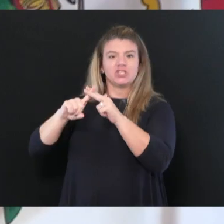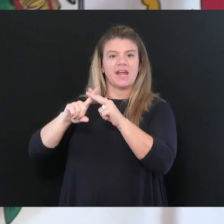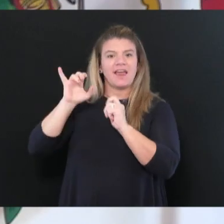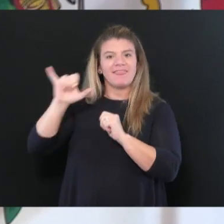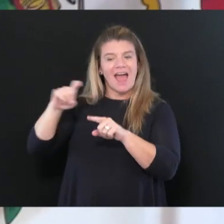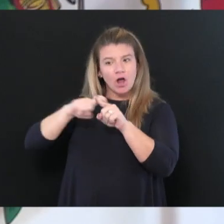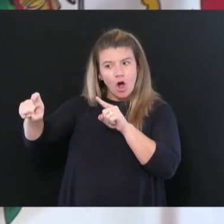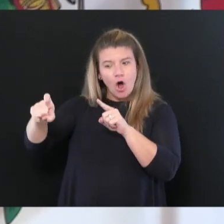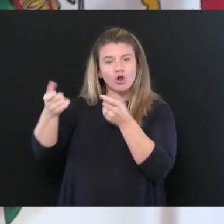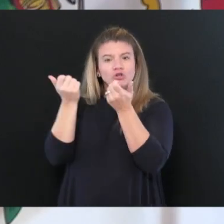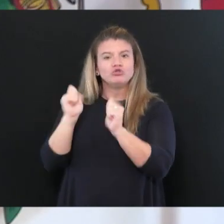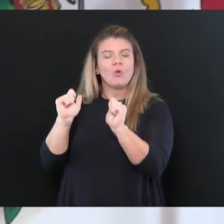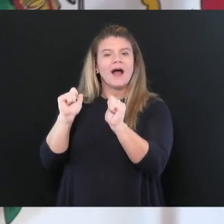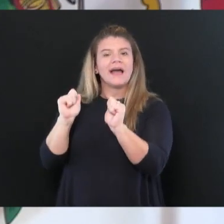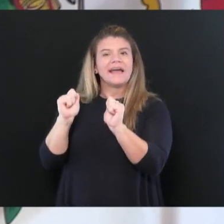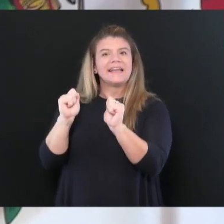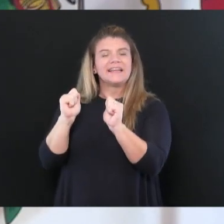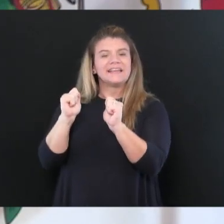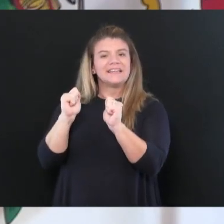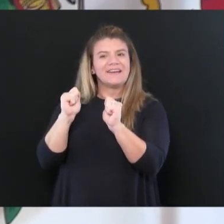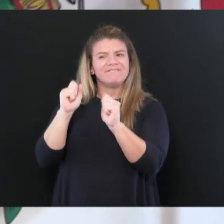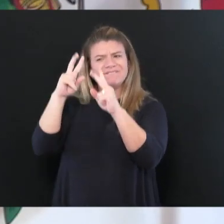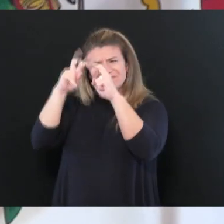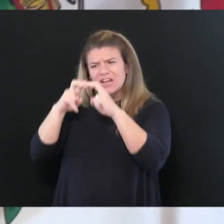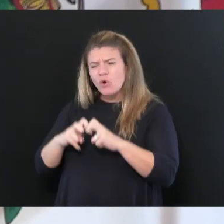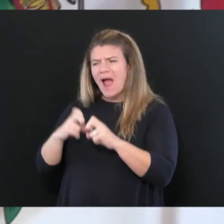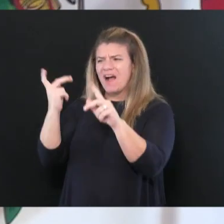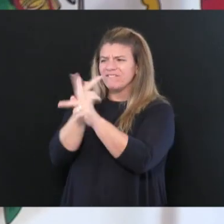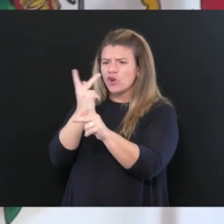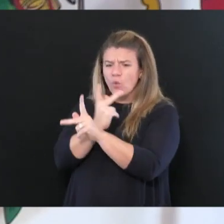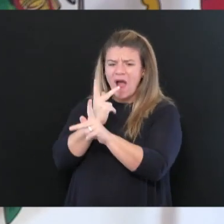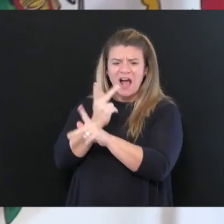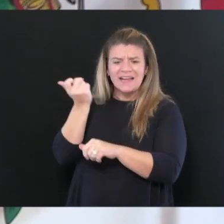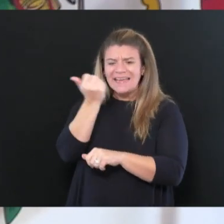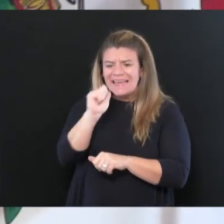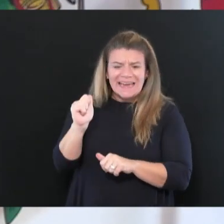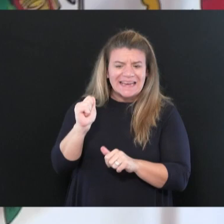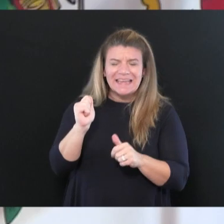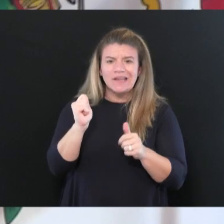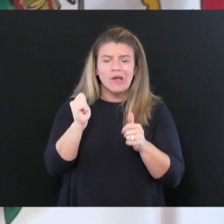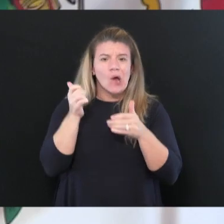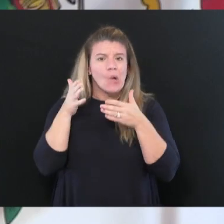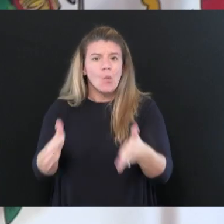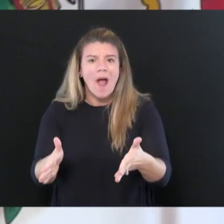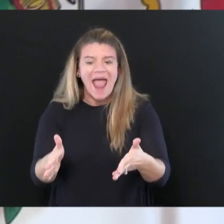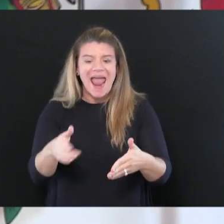try to examine and look at anything